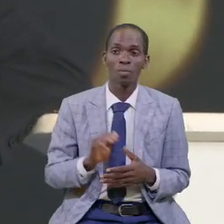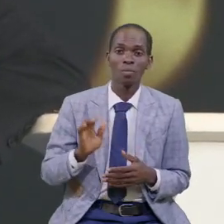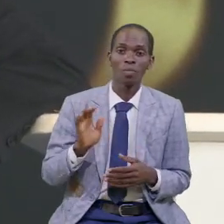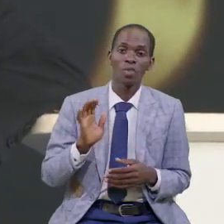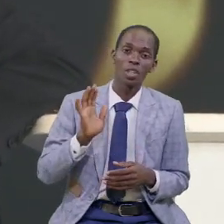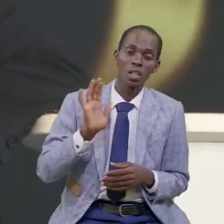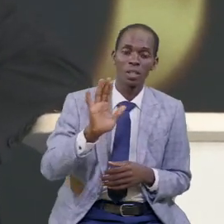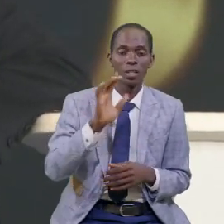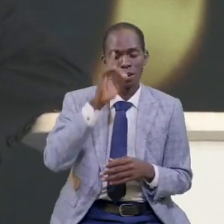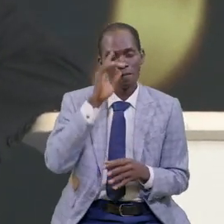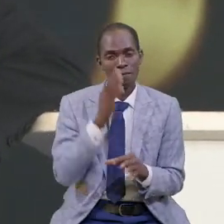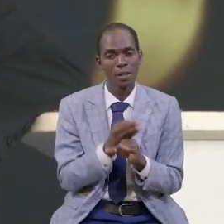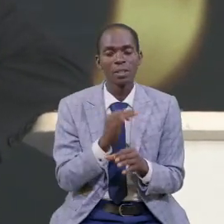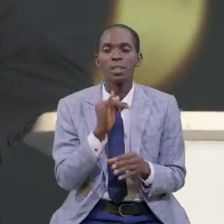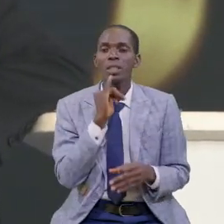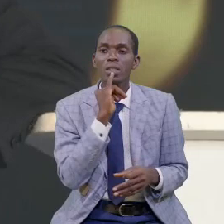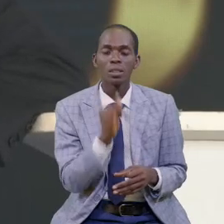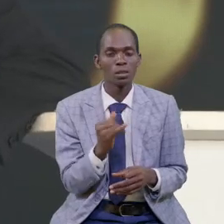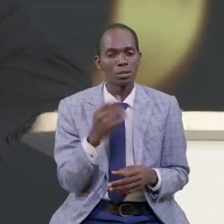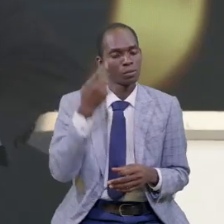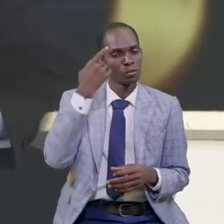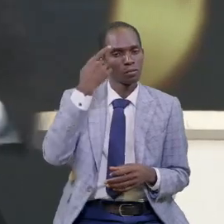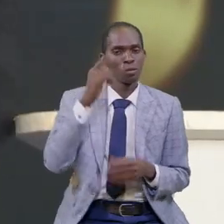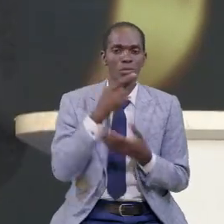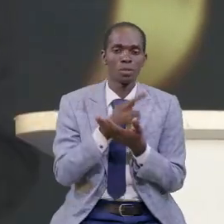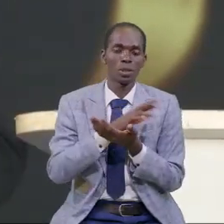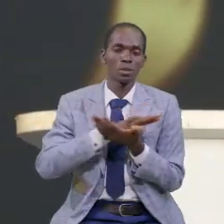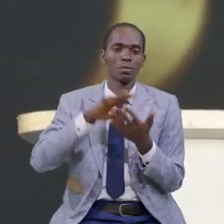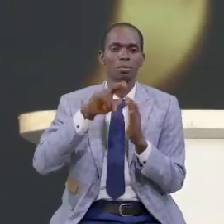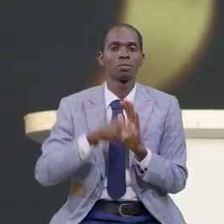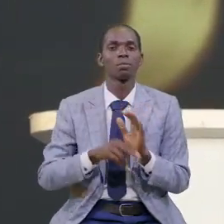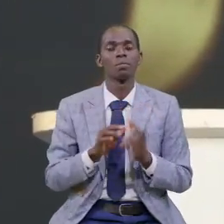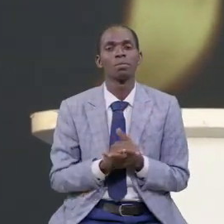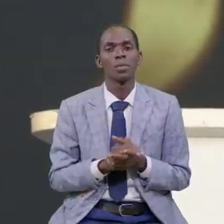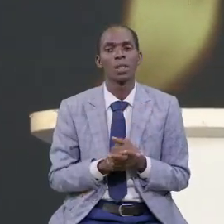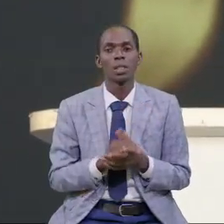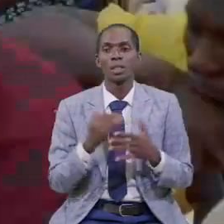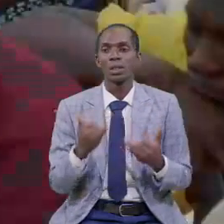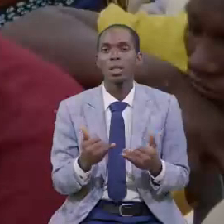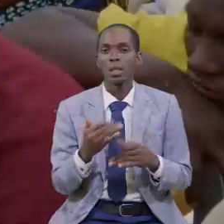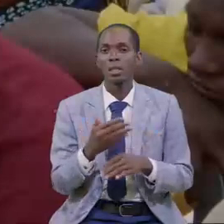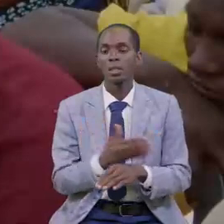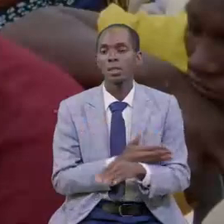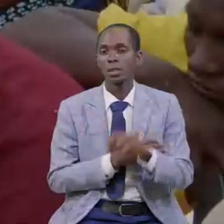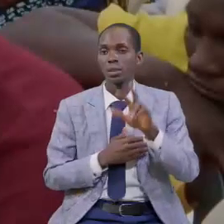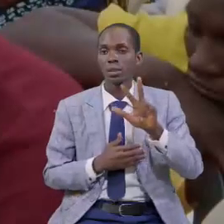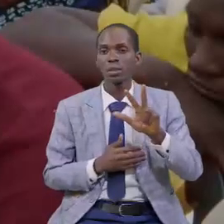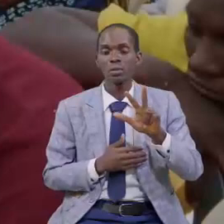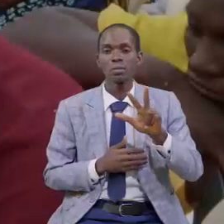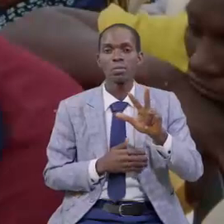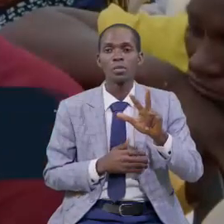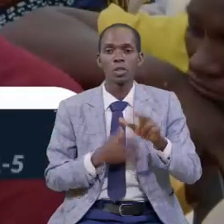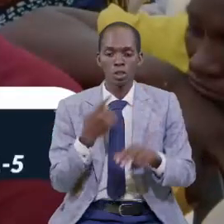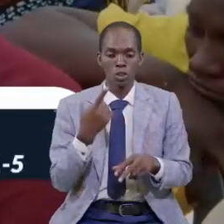is counted for righteousness. We go to number three. Number three is the judge